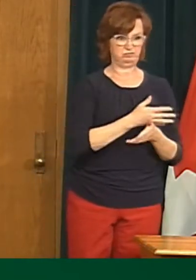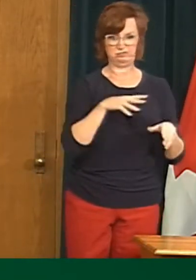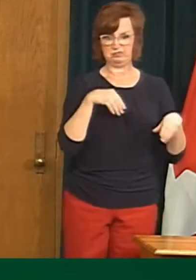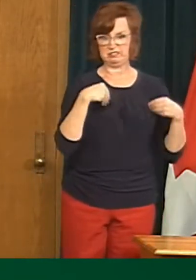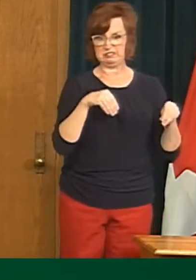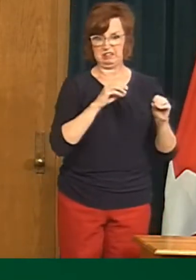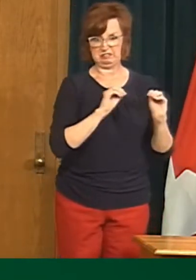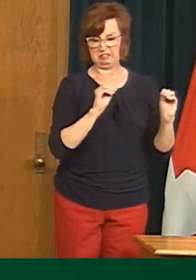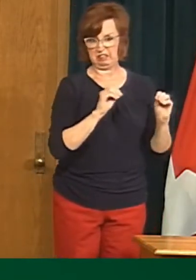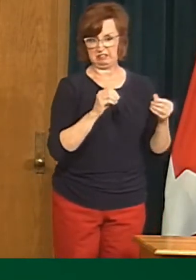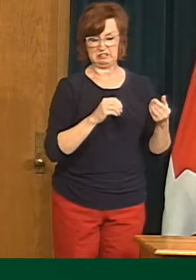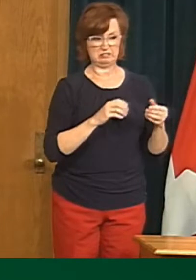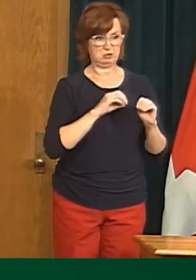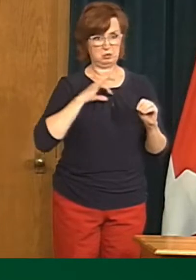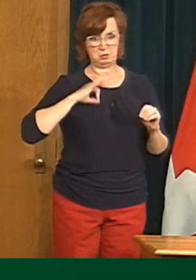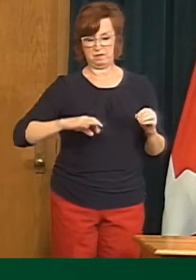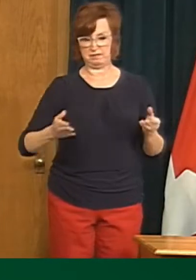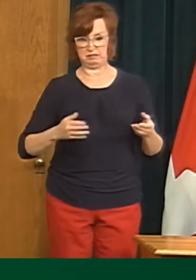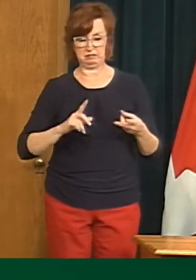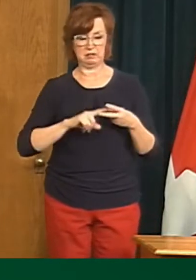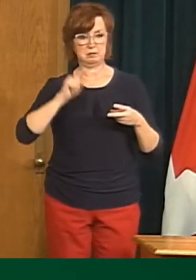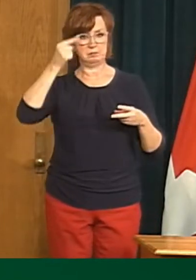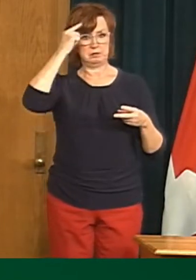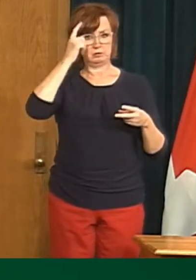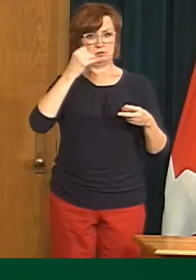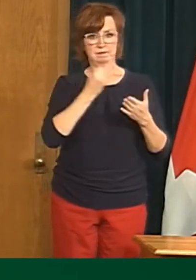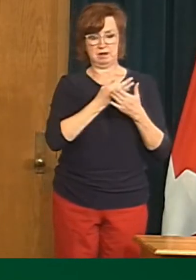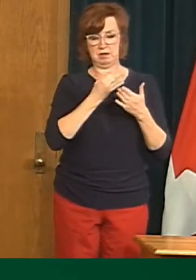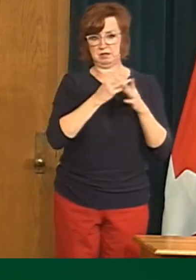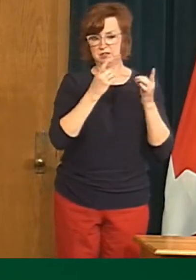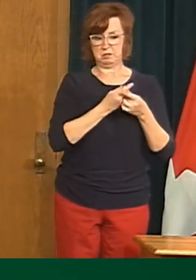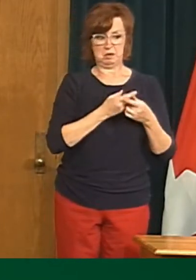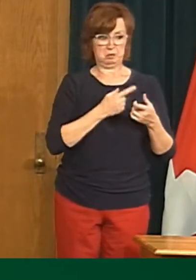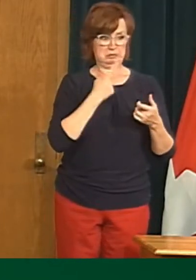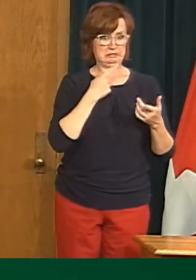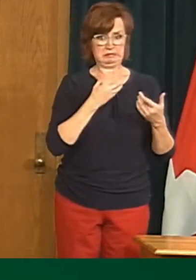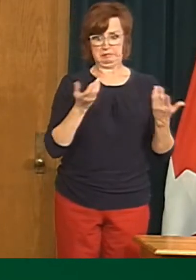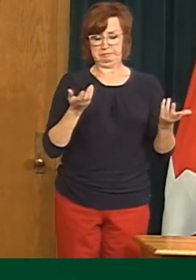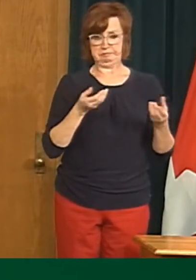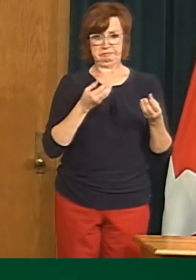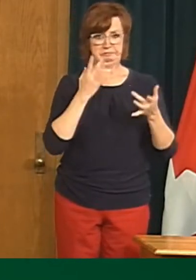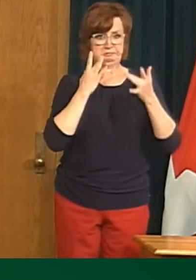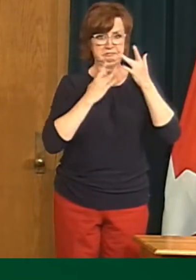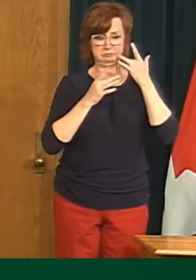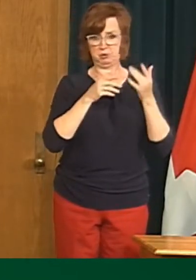and communicated by our Minister of Finance already. Our spending estimates that were